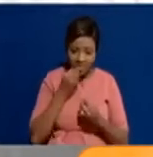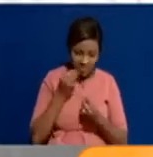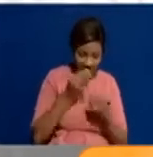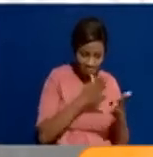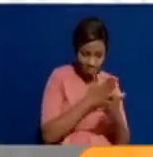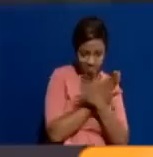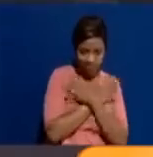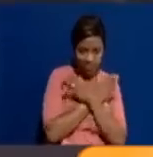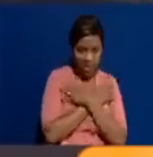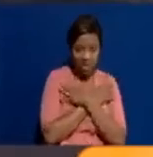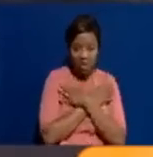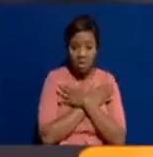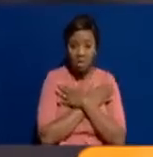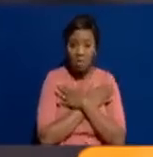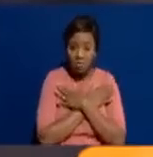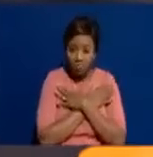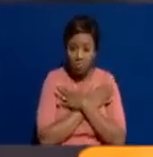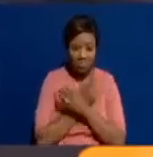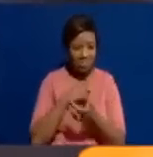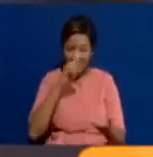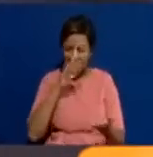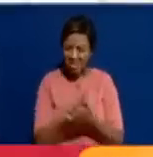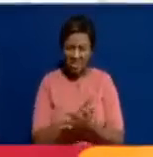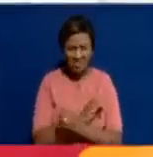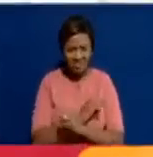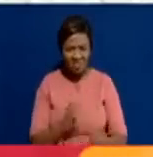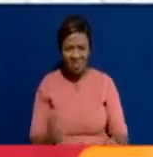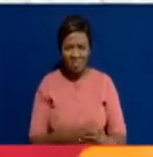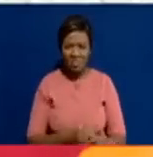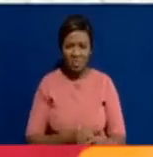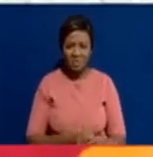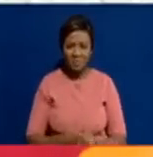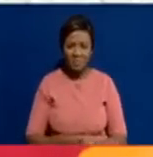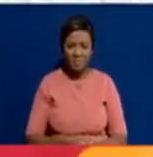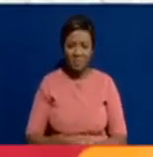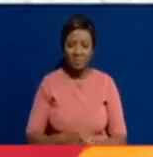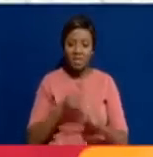friend. He says he was still in denial though. On